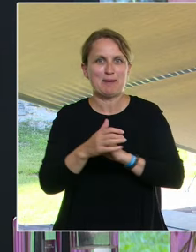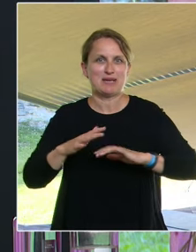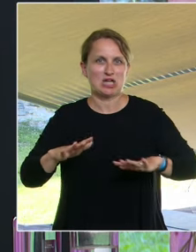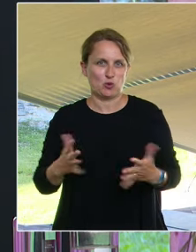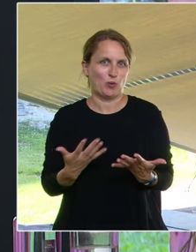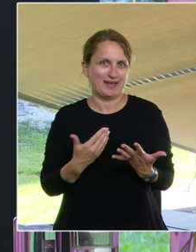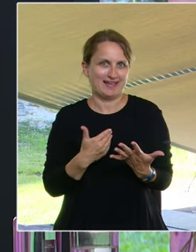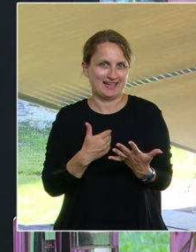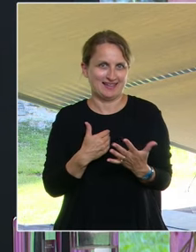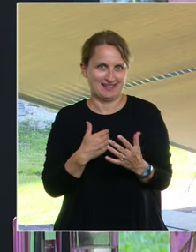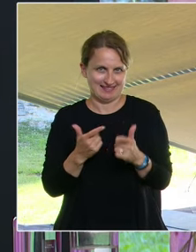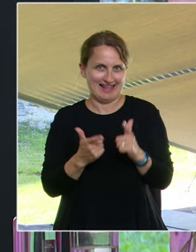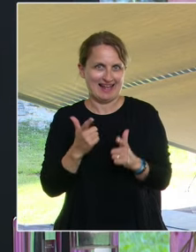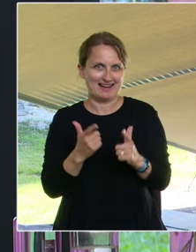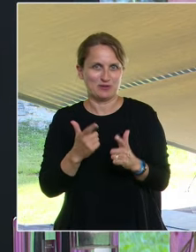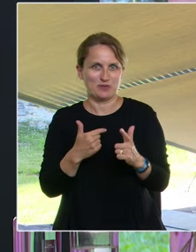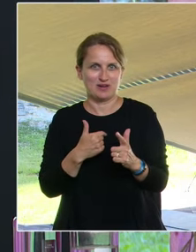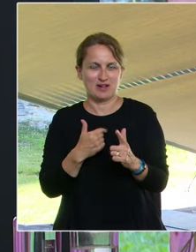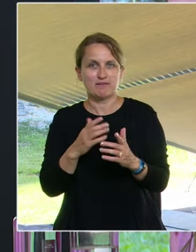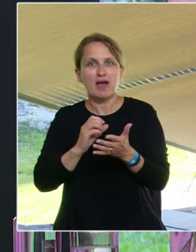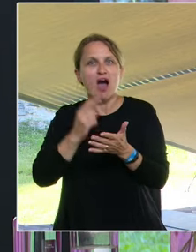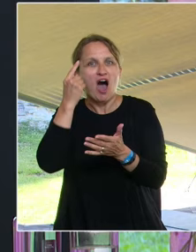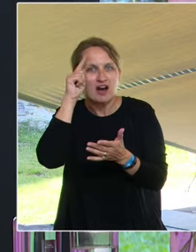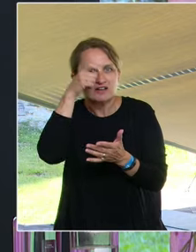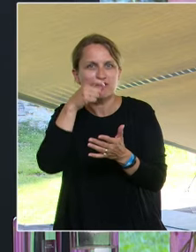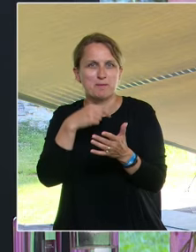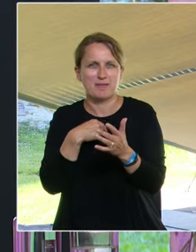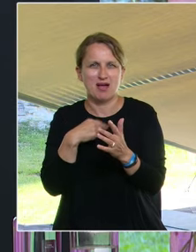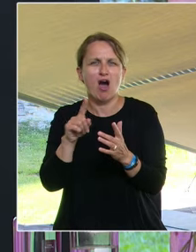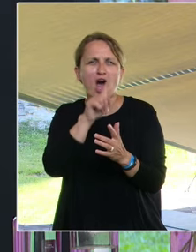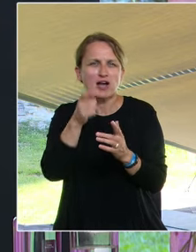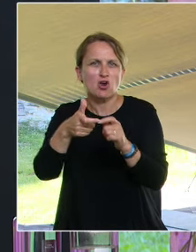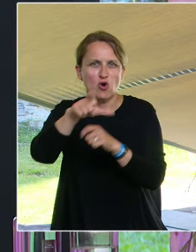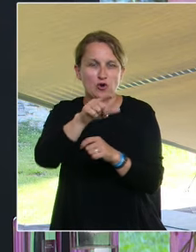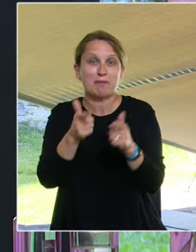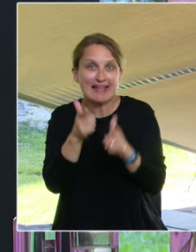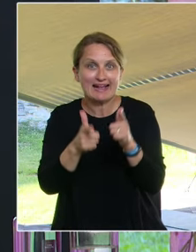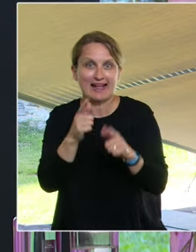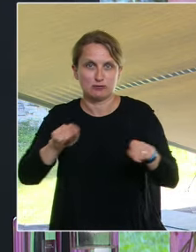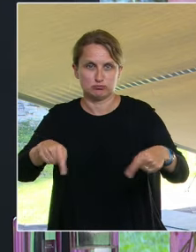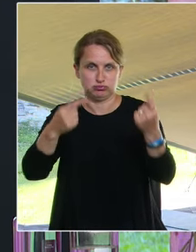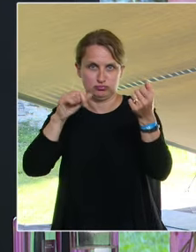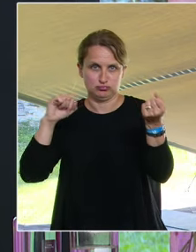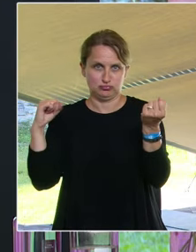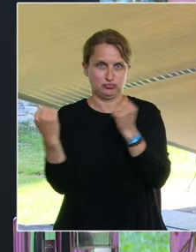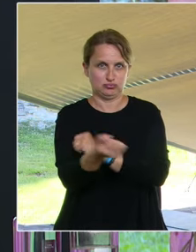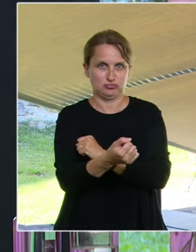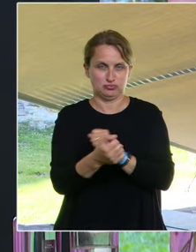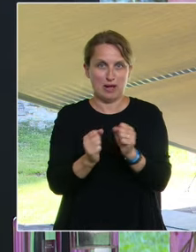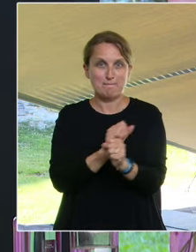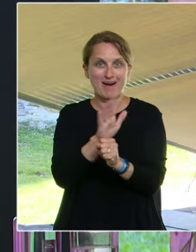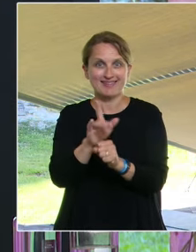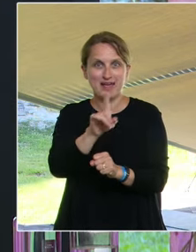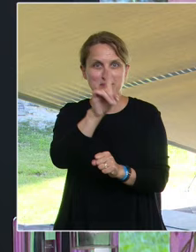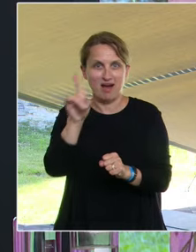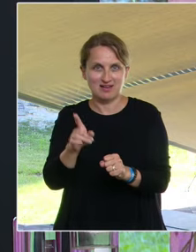we would like to believe. And definitely it's not only the domain of gamers. Recent research also shows that especially during the pandemic,